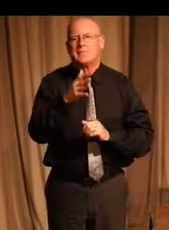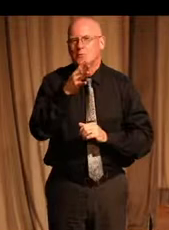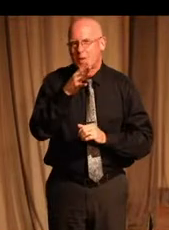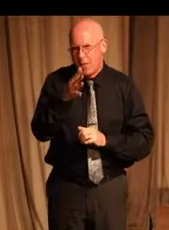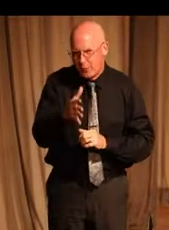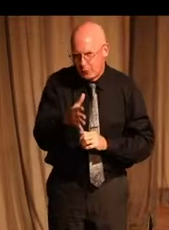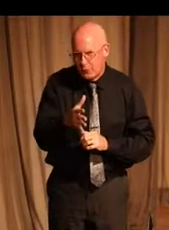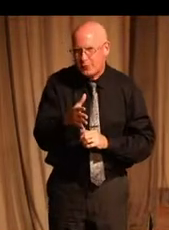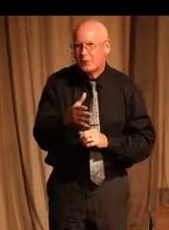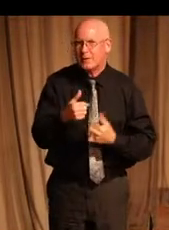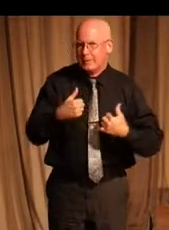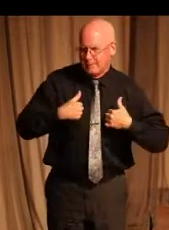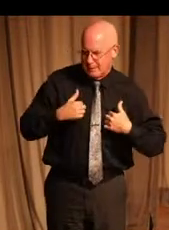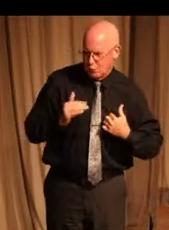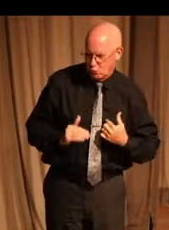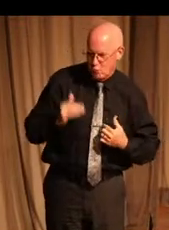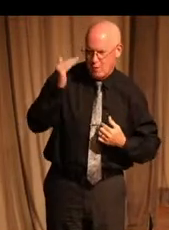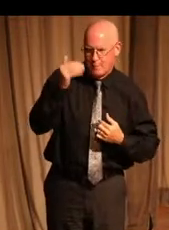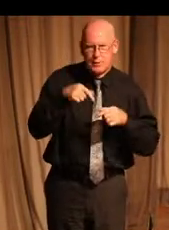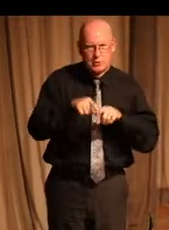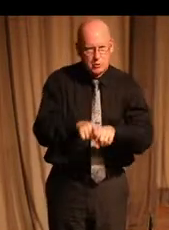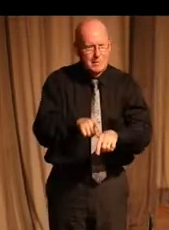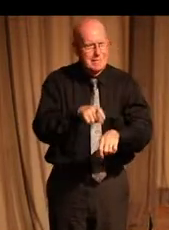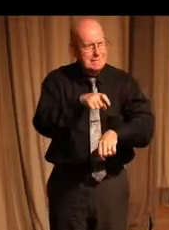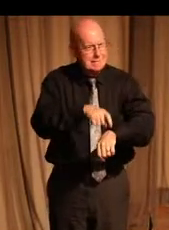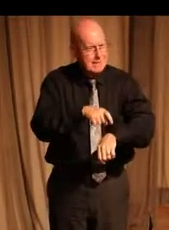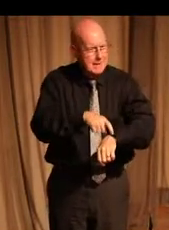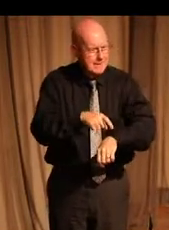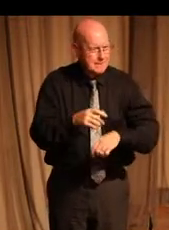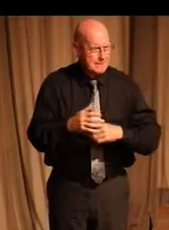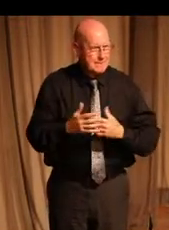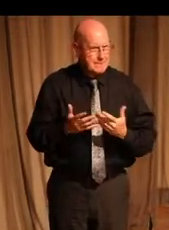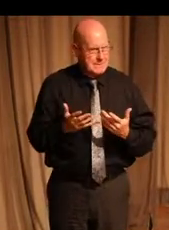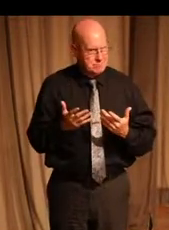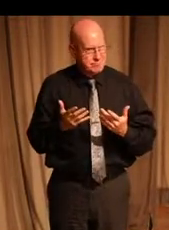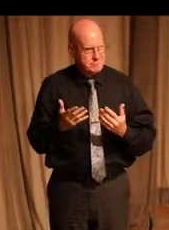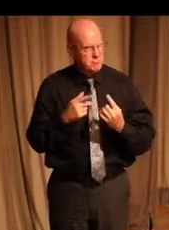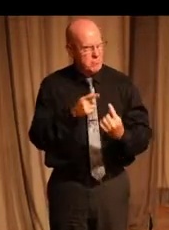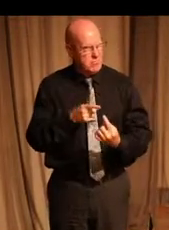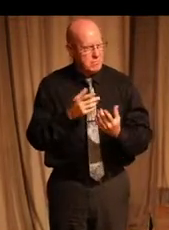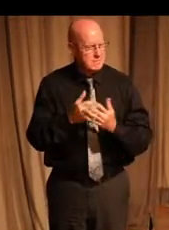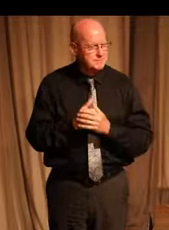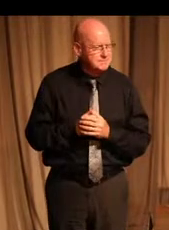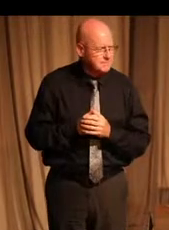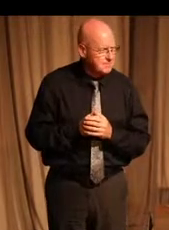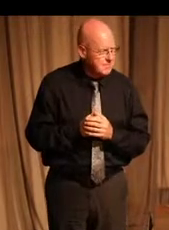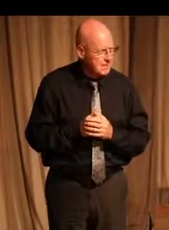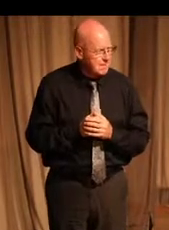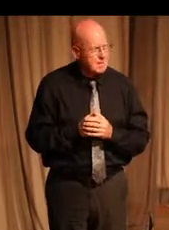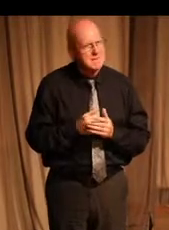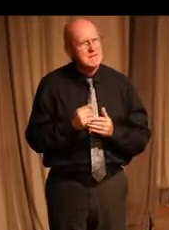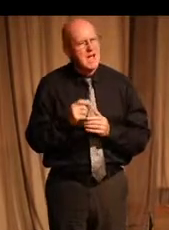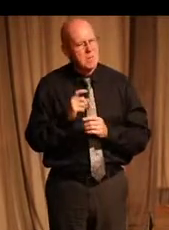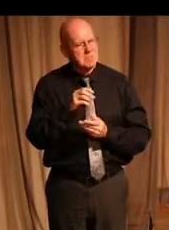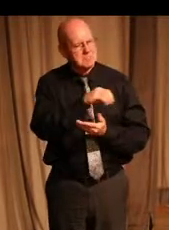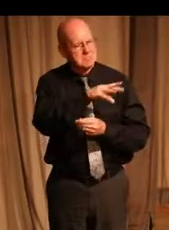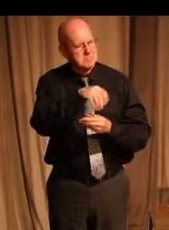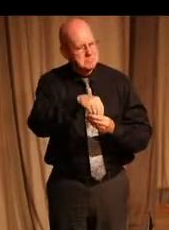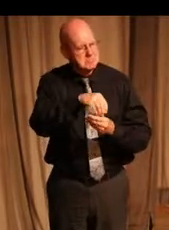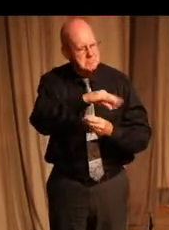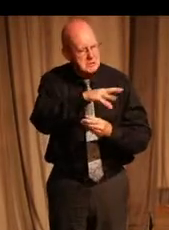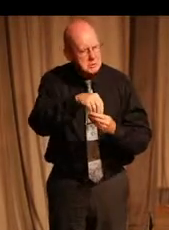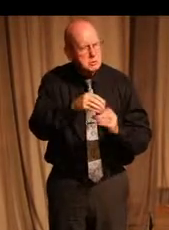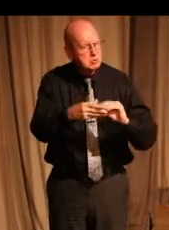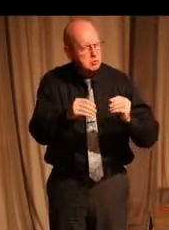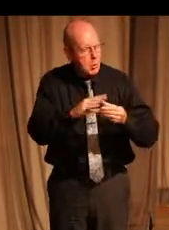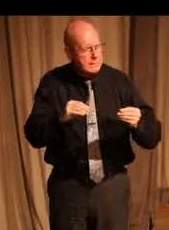up in this kind, you know, with Cabral and, you know, and telling stories. But